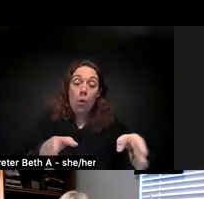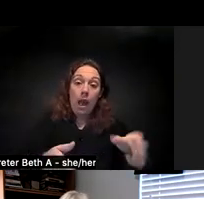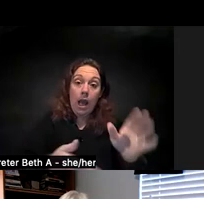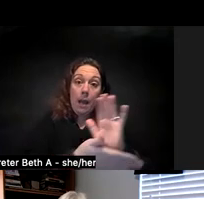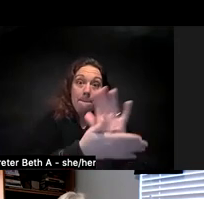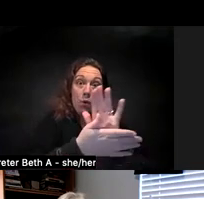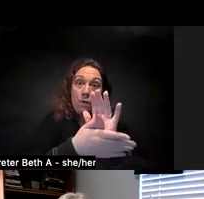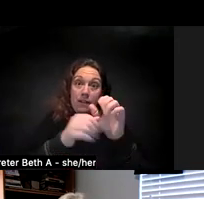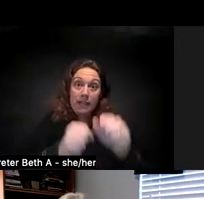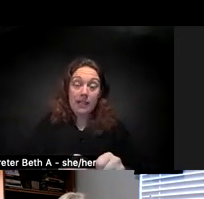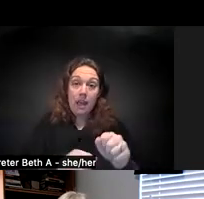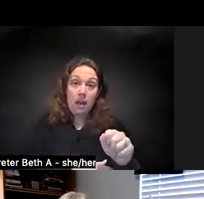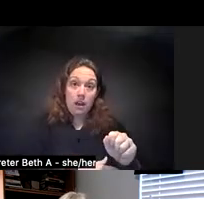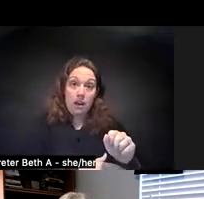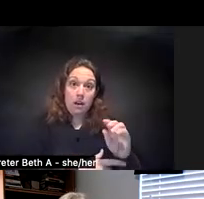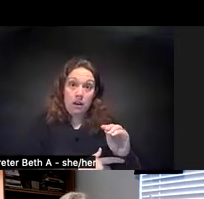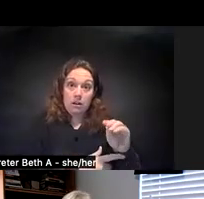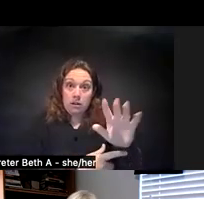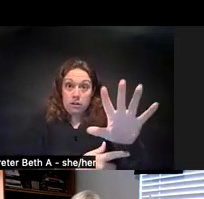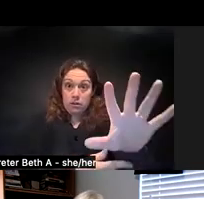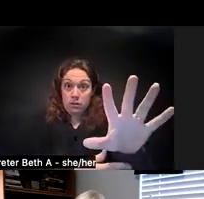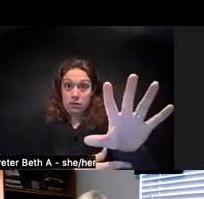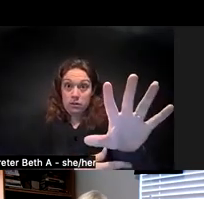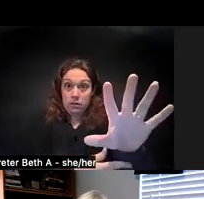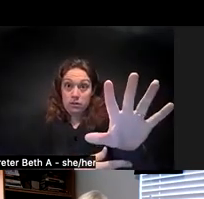show from its projection booth